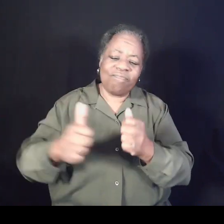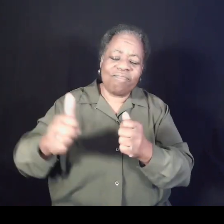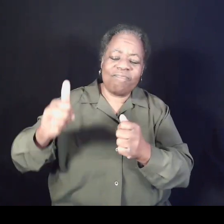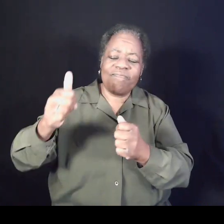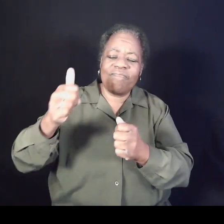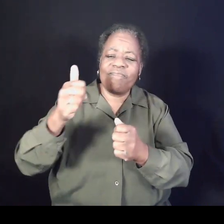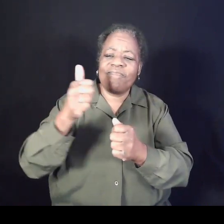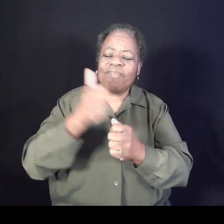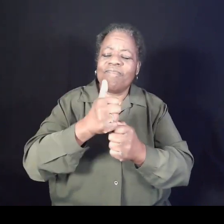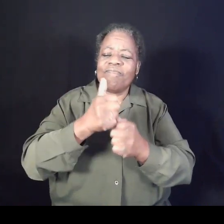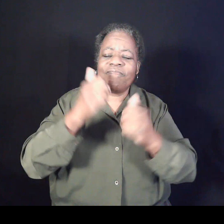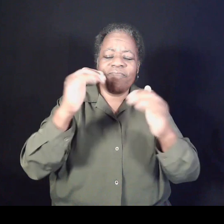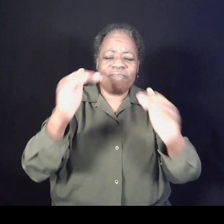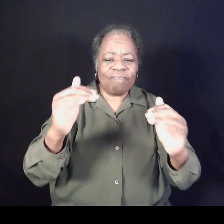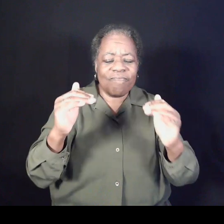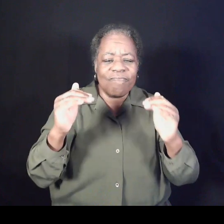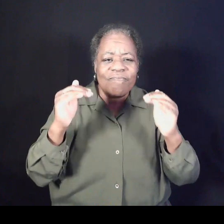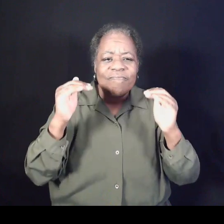Chelsea's